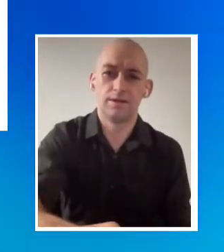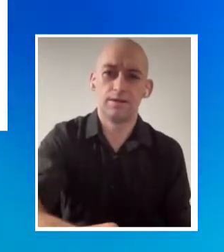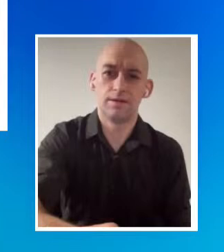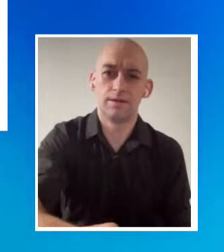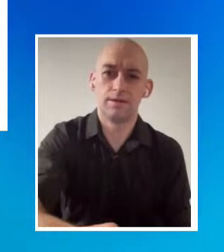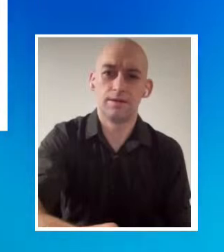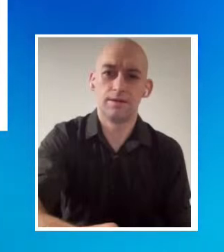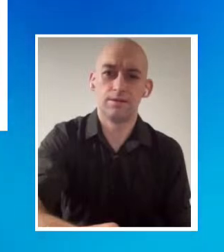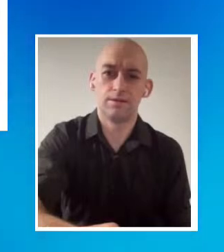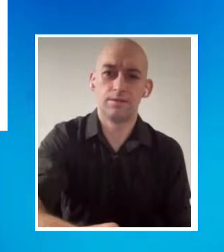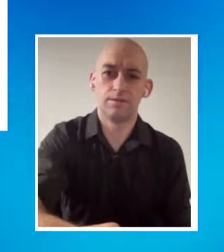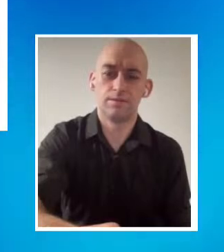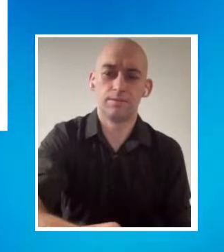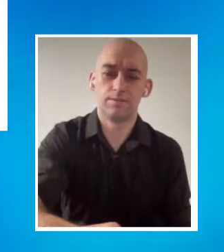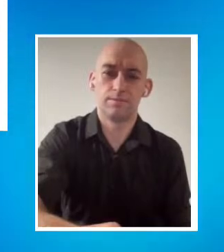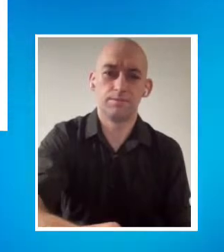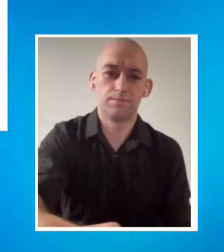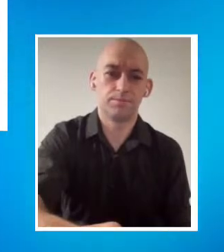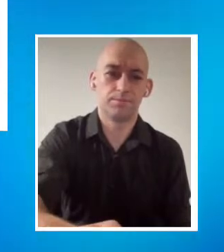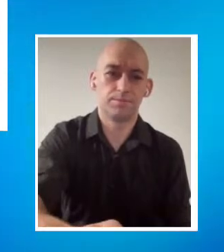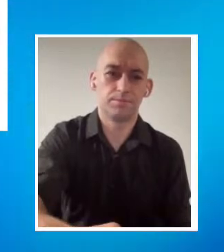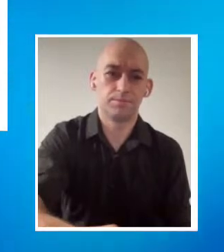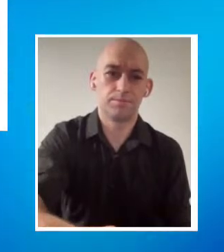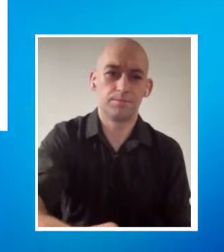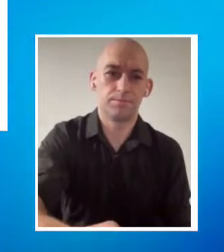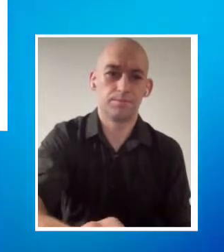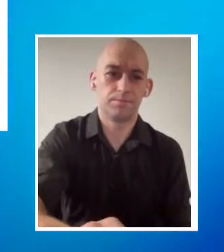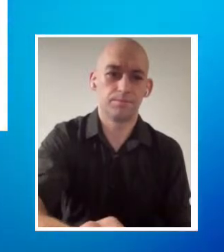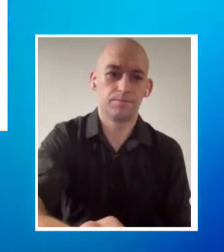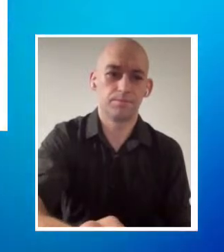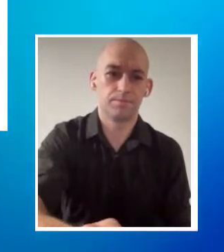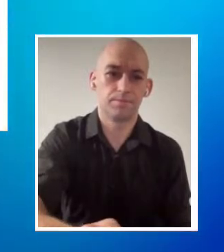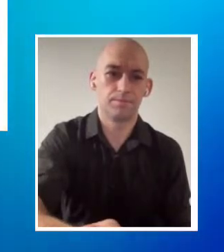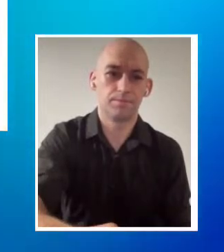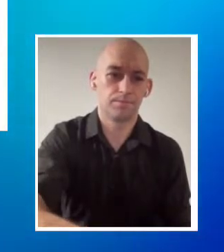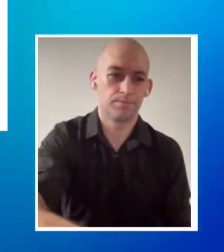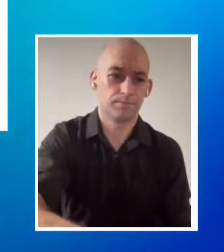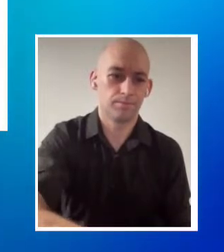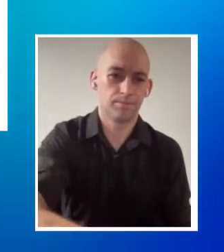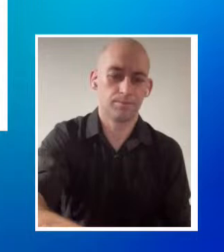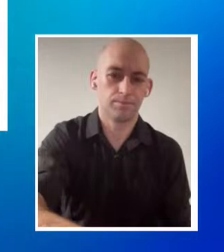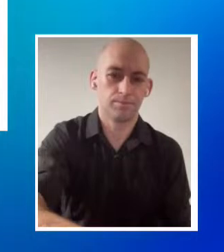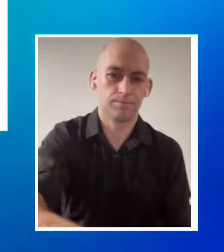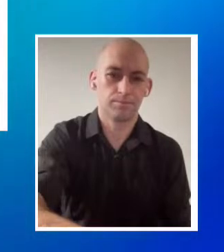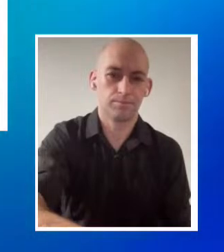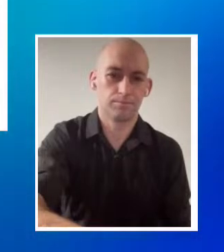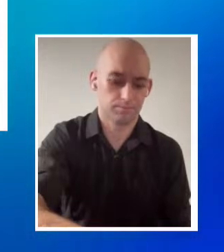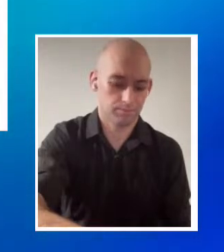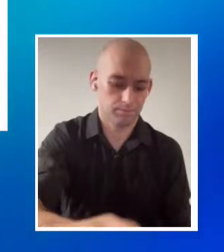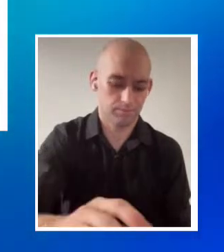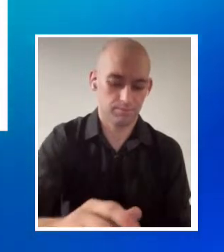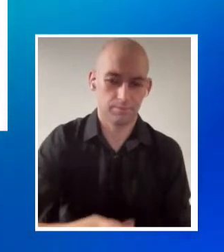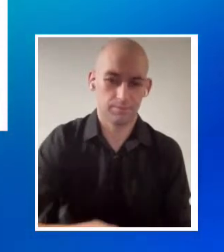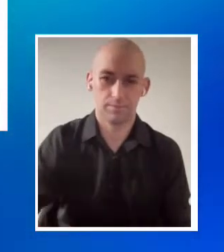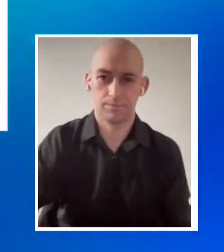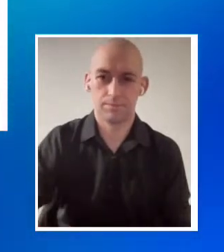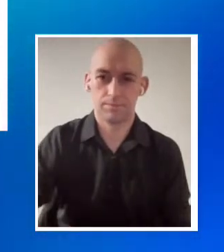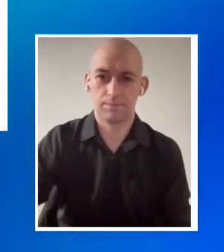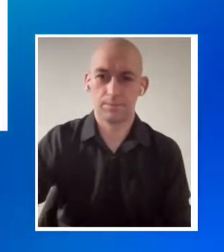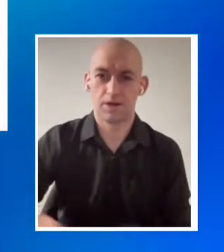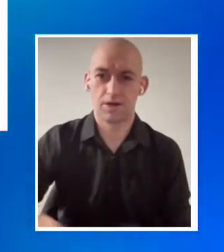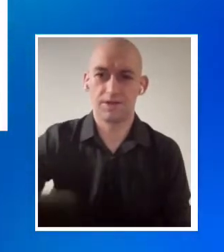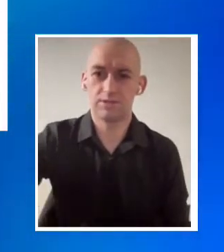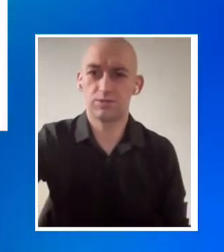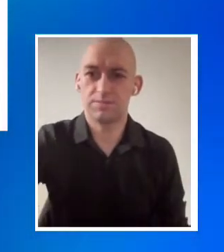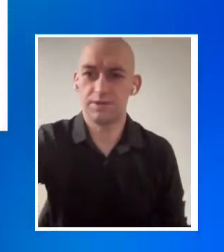for me to do, Maria. I'm sorry, Rita. That I would share the whole document